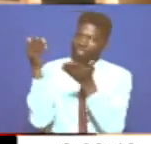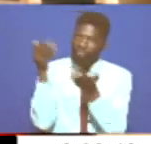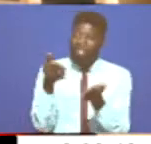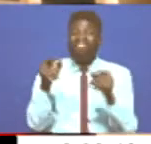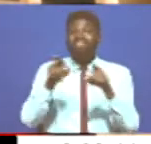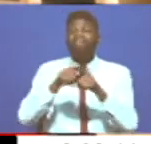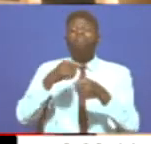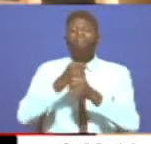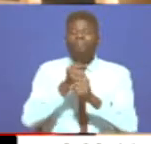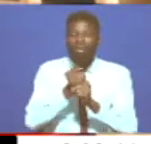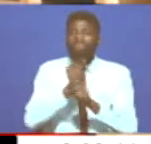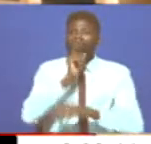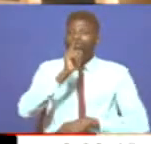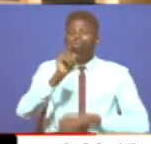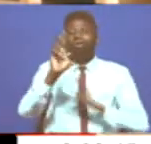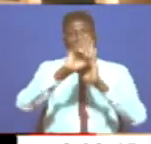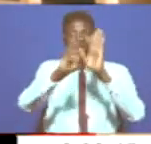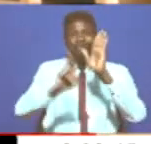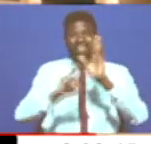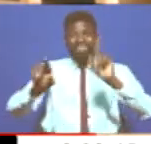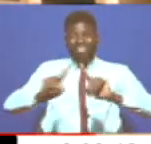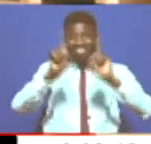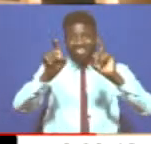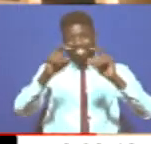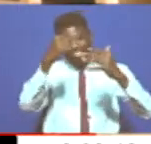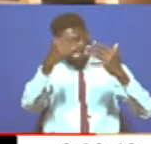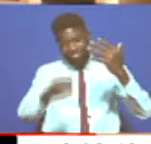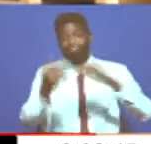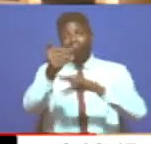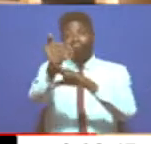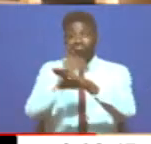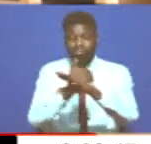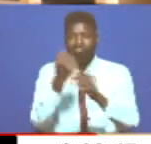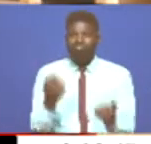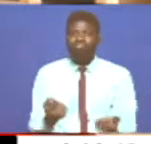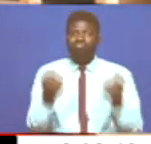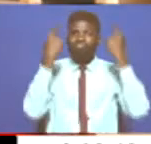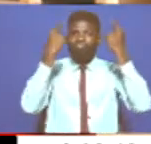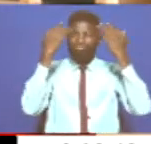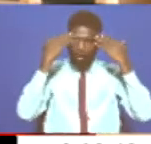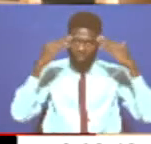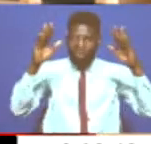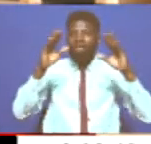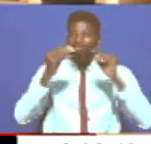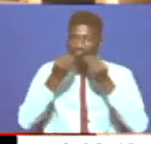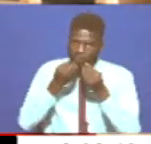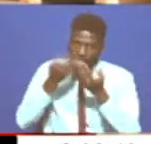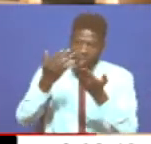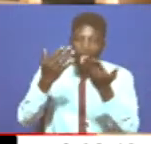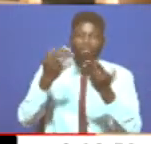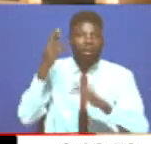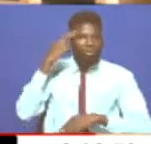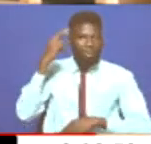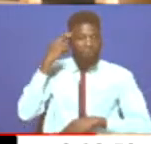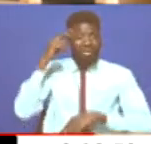rules zote za mtihani wanazielewa, tunawakumbusha ndio mada ikifika KCPE day.